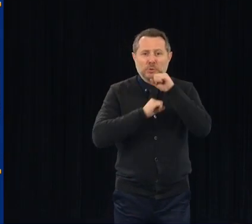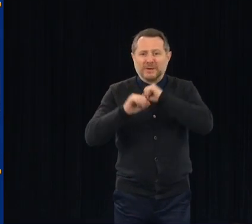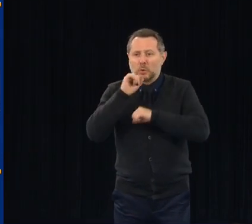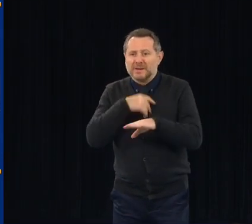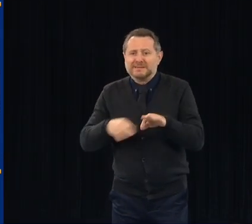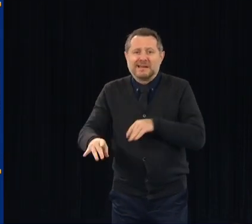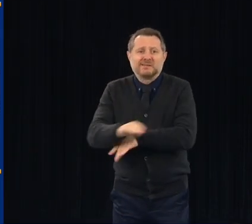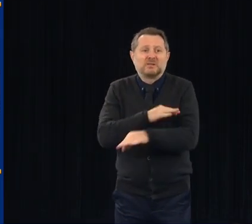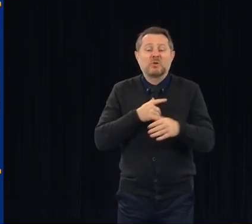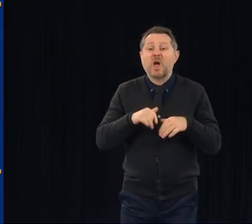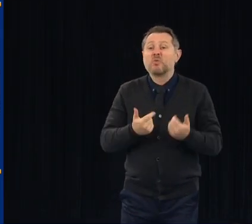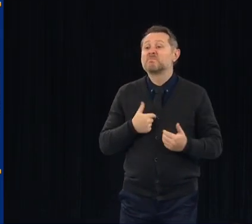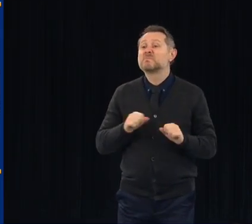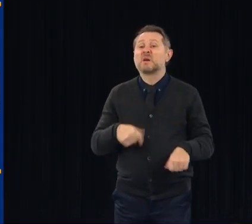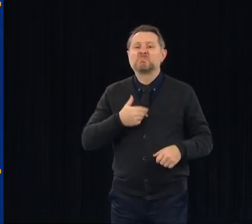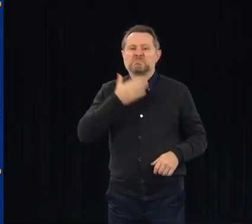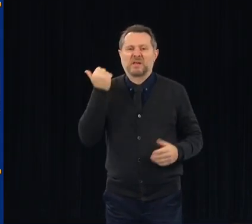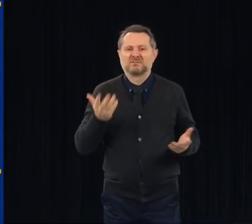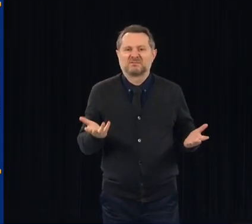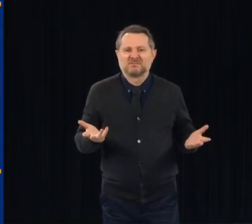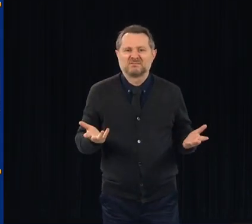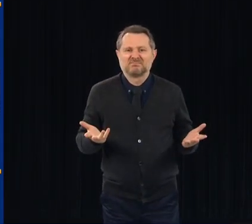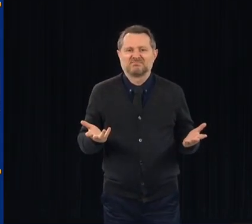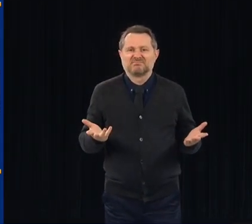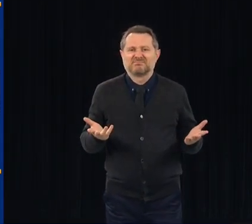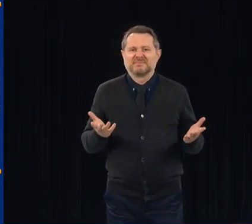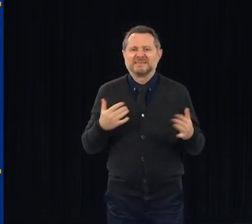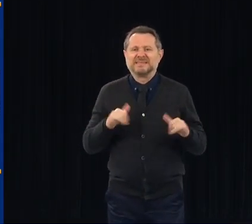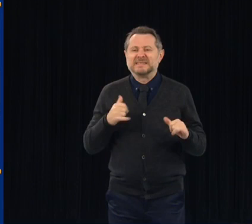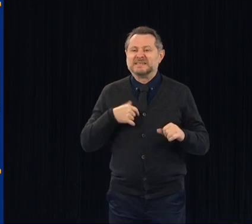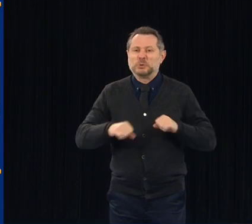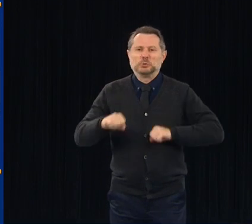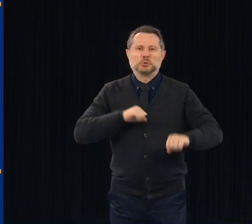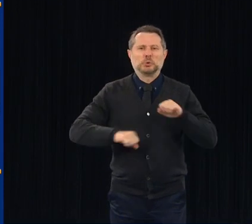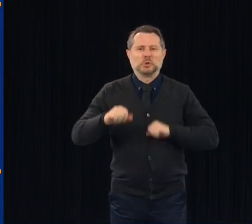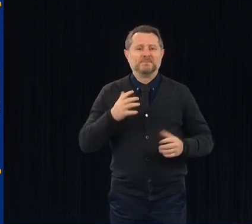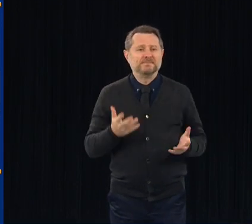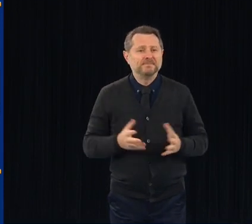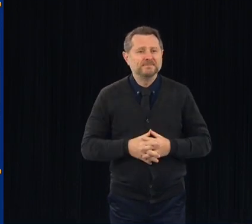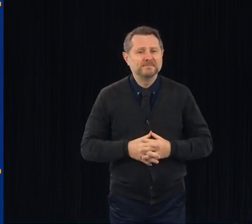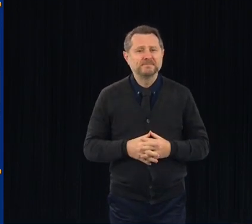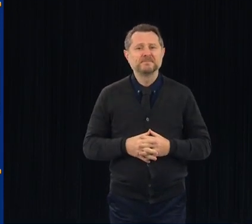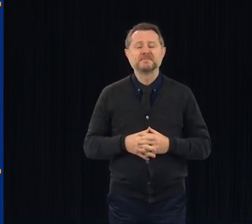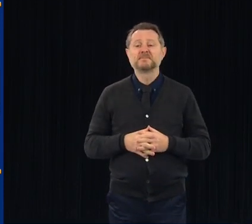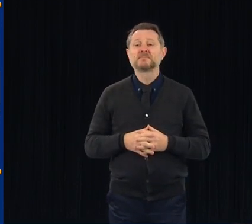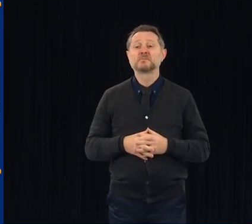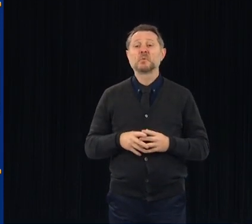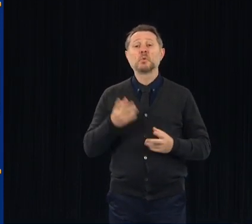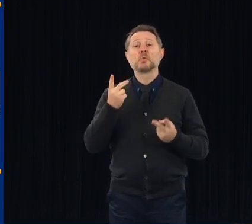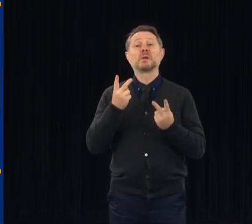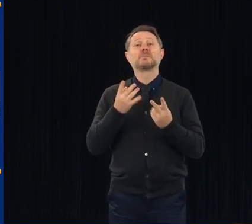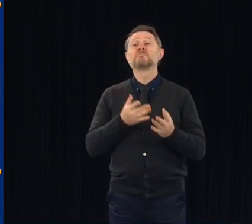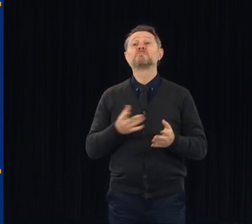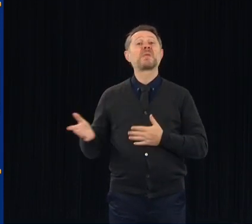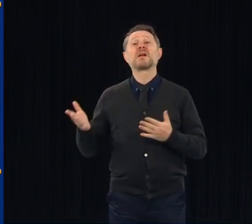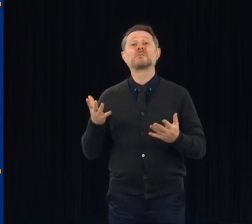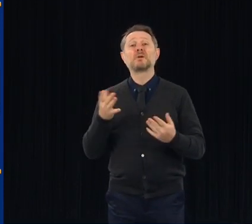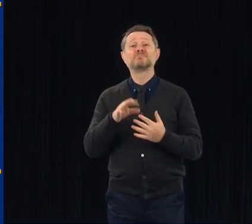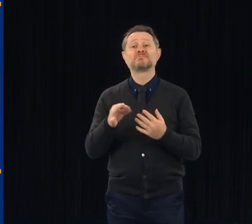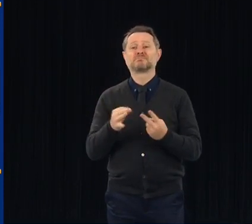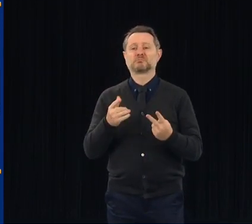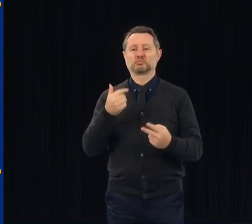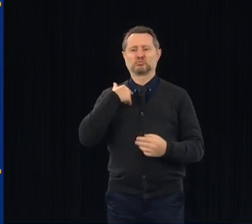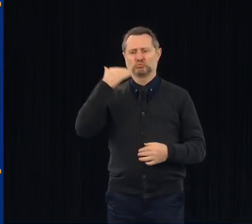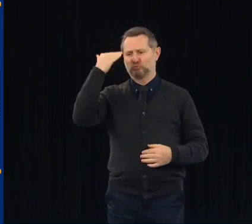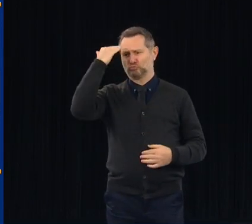situation. And that's where we are. The only operational plan that can work, right? Because you know the system